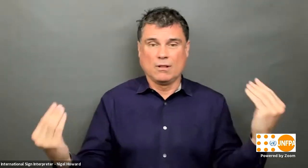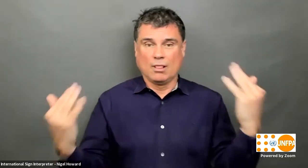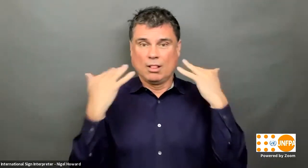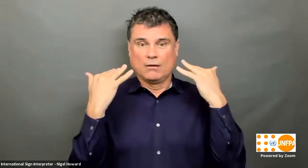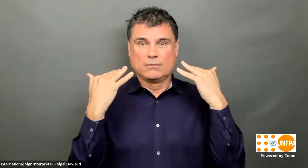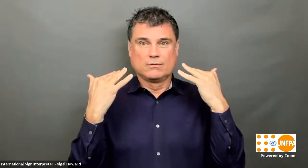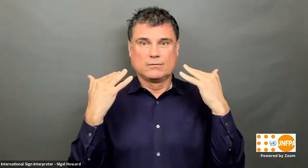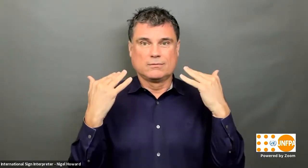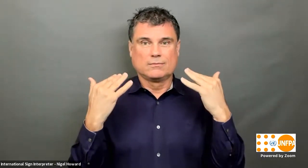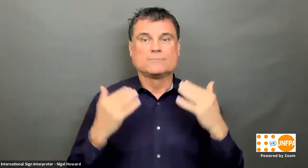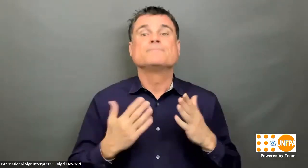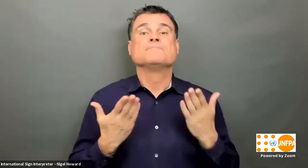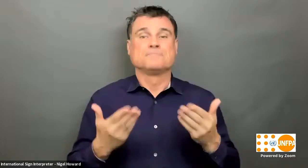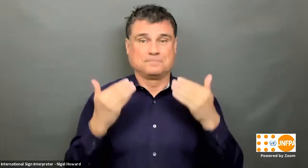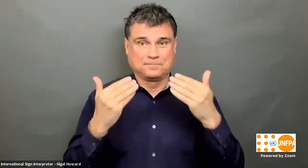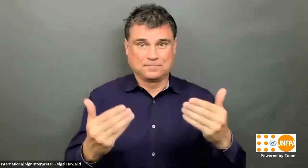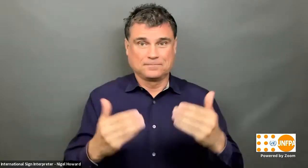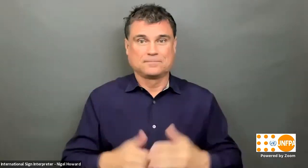continue, Katrina.